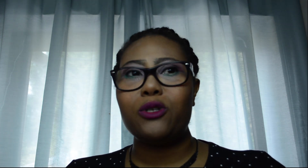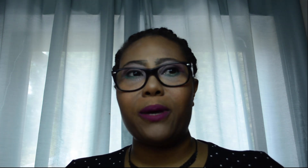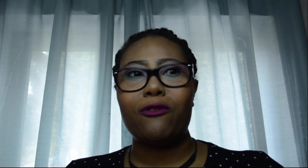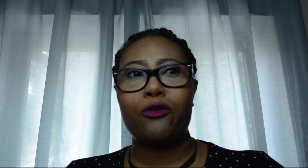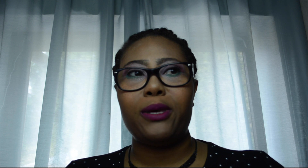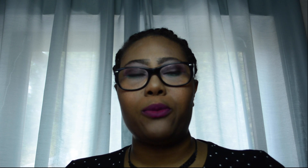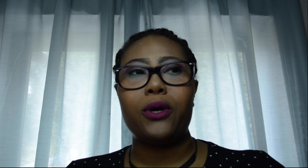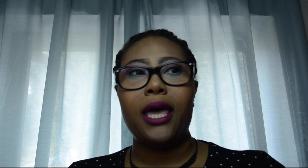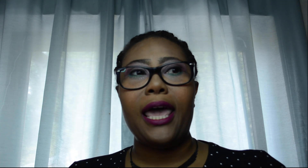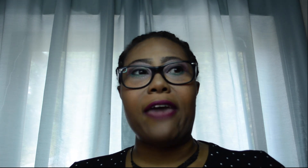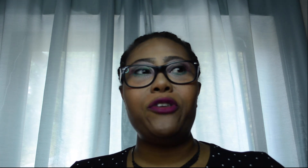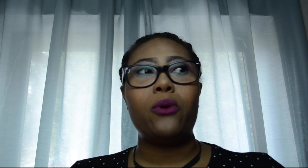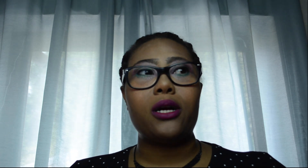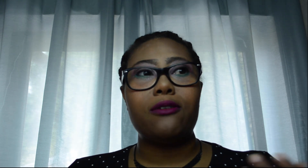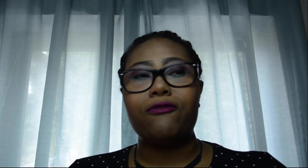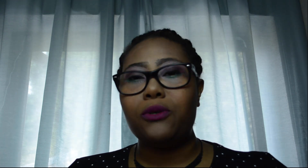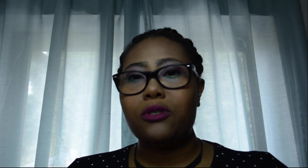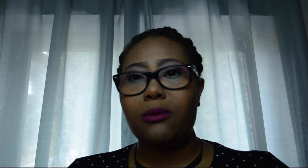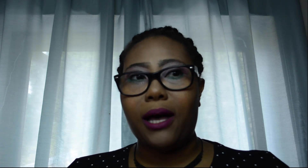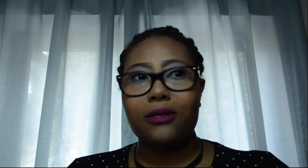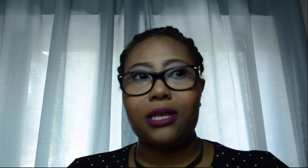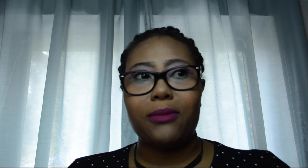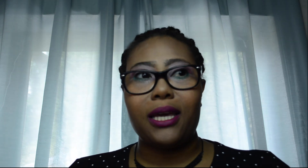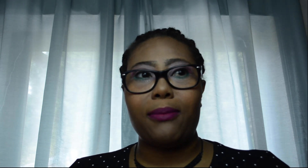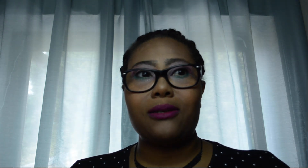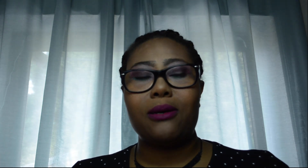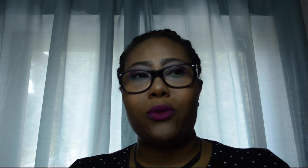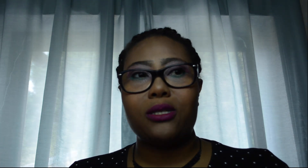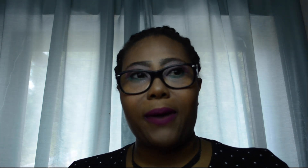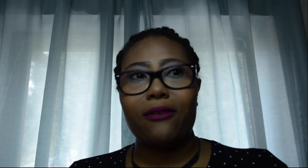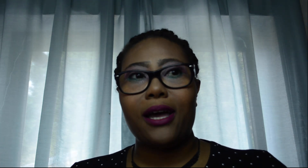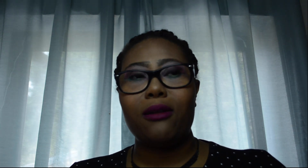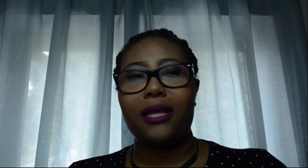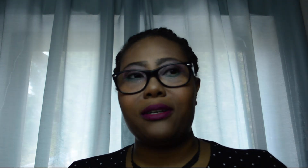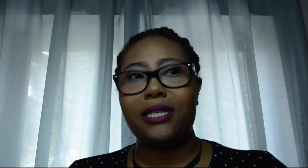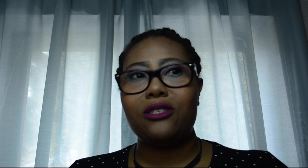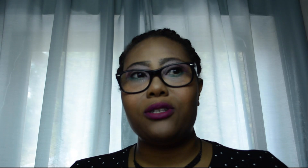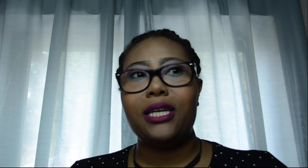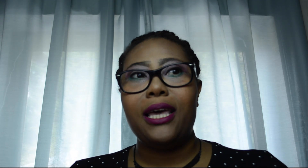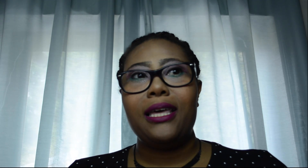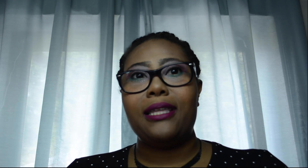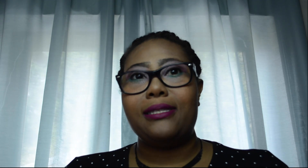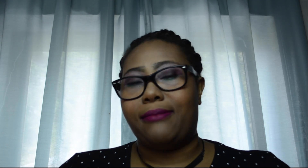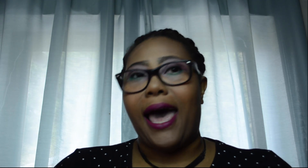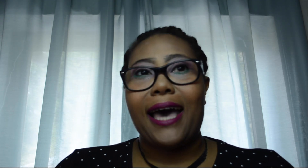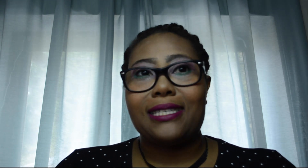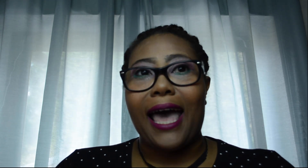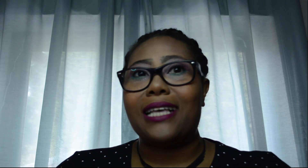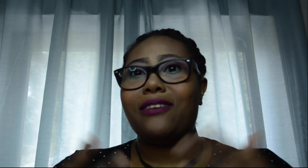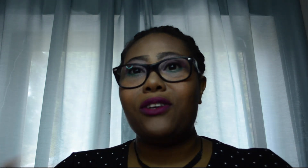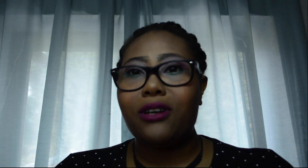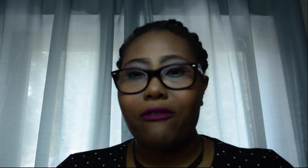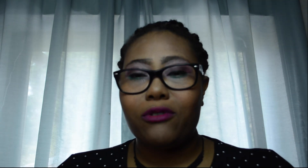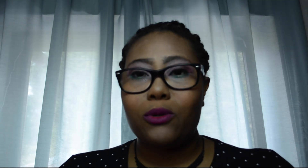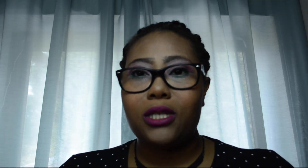people. Be respectful for people. If you are confused about something, about someone's background, about their history, ask.